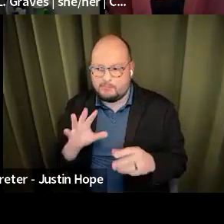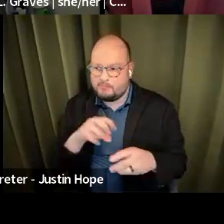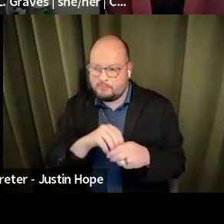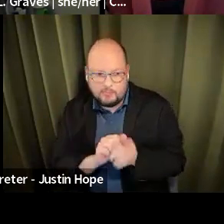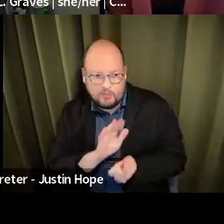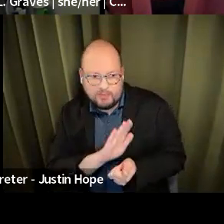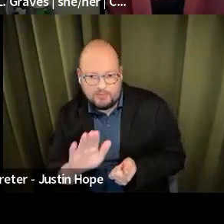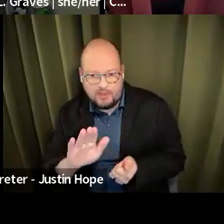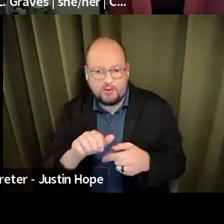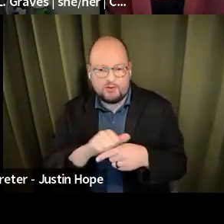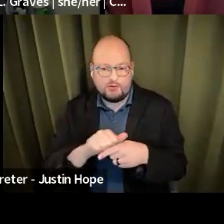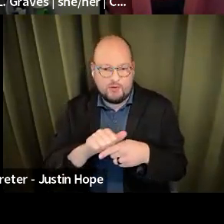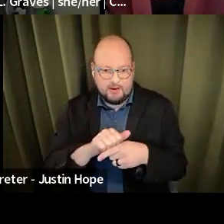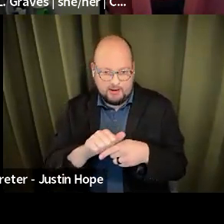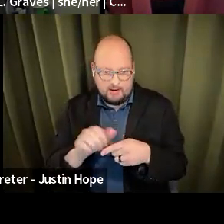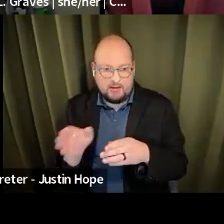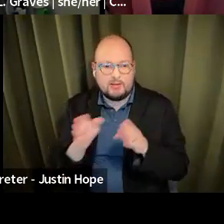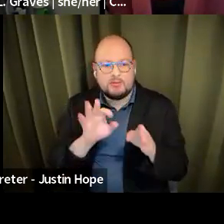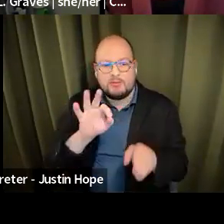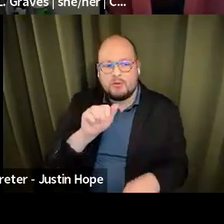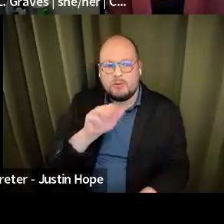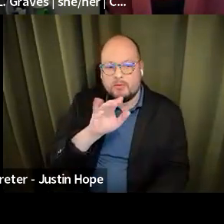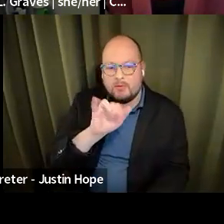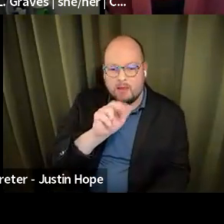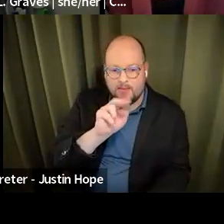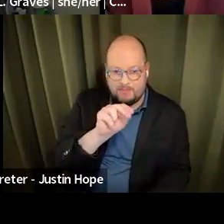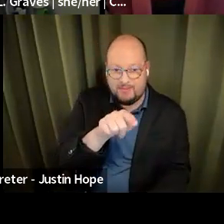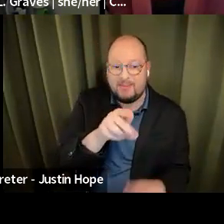go to Fabian first, and then I'll come back to you, Monica, okay?